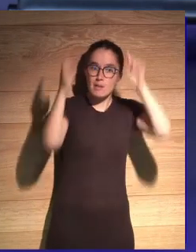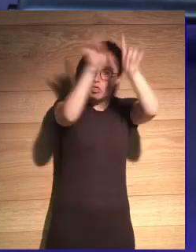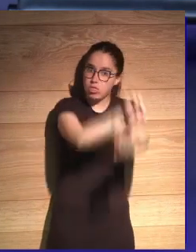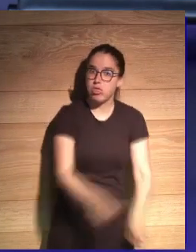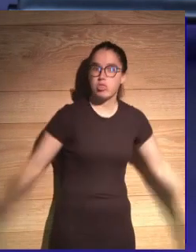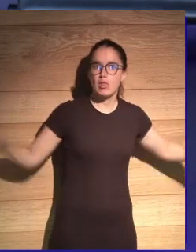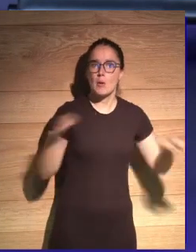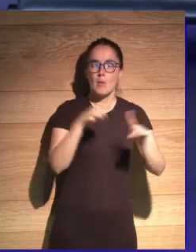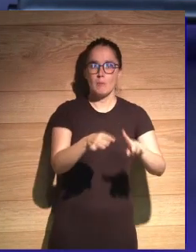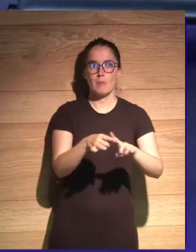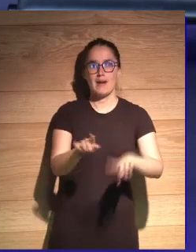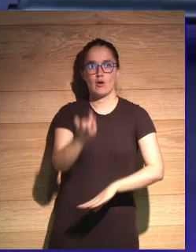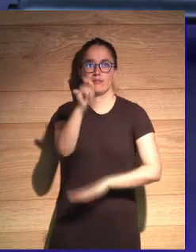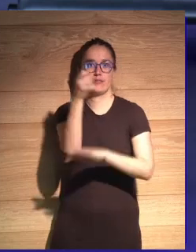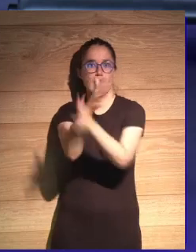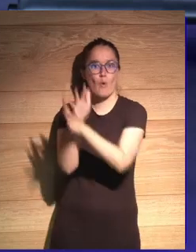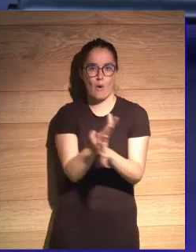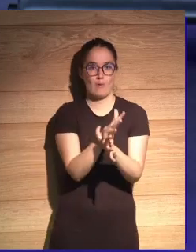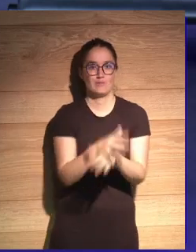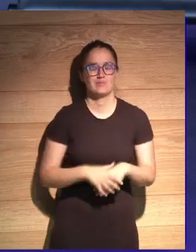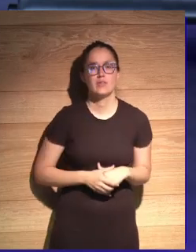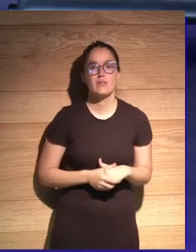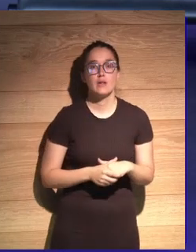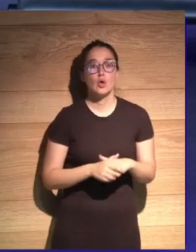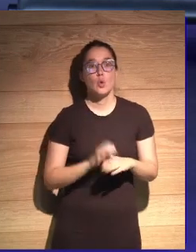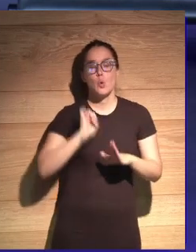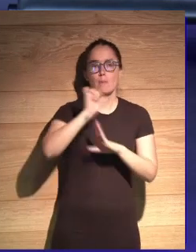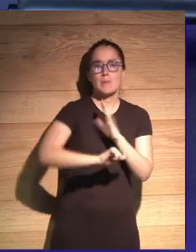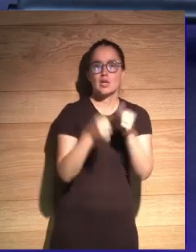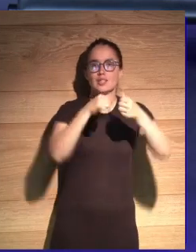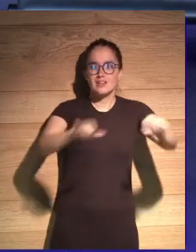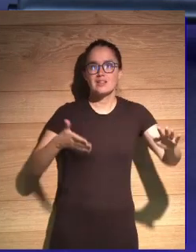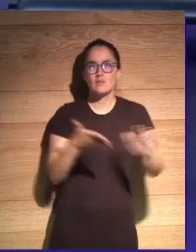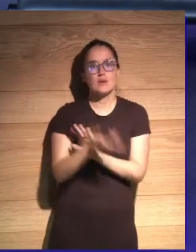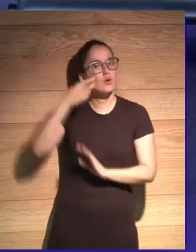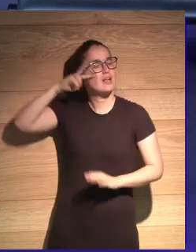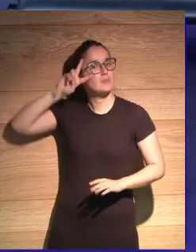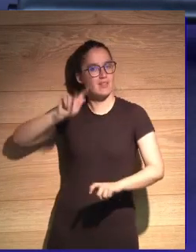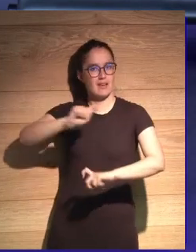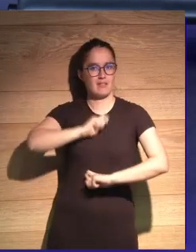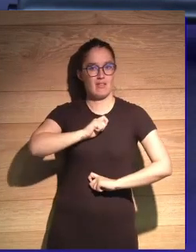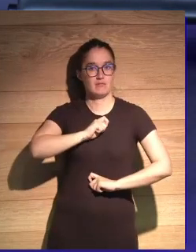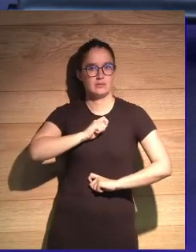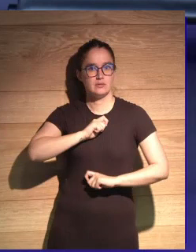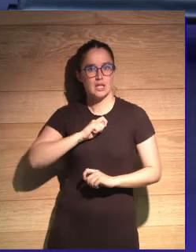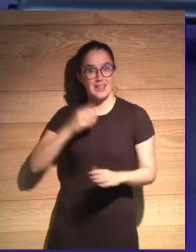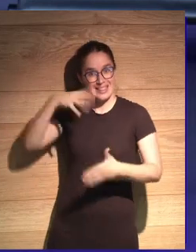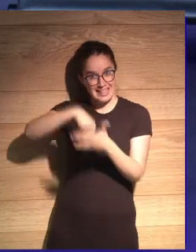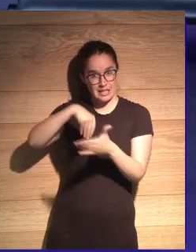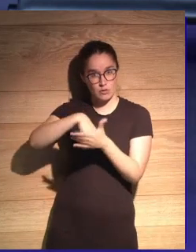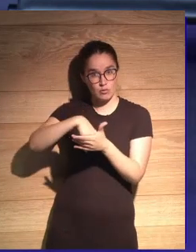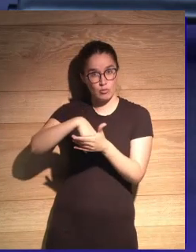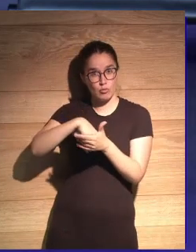of the video game is what has to be invisible to make video game possible. A framework is defined by the experience